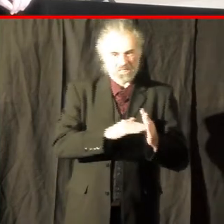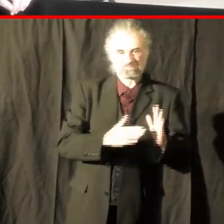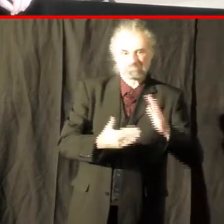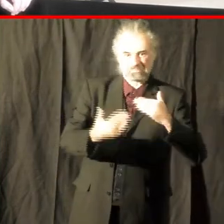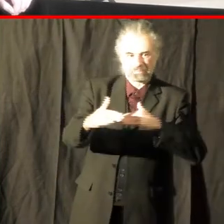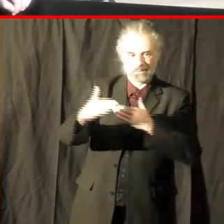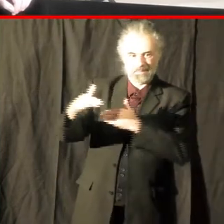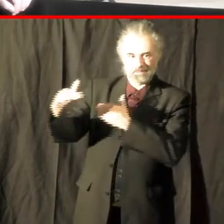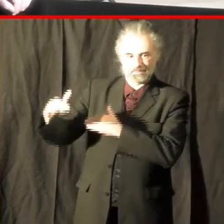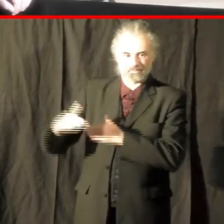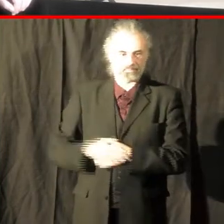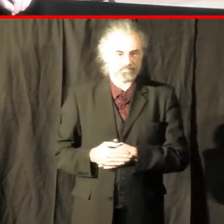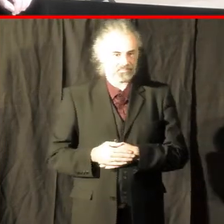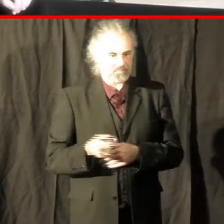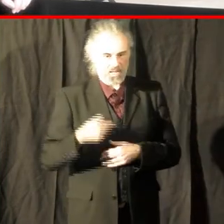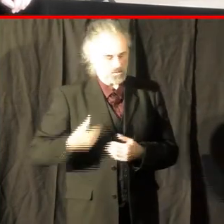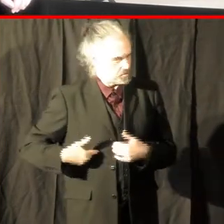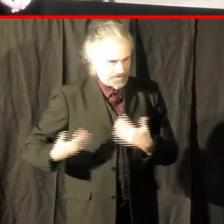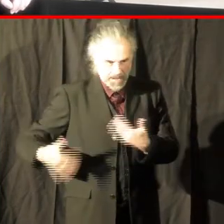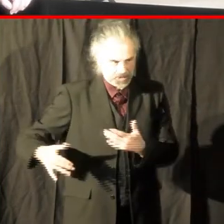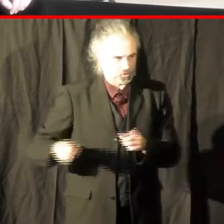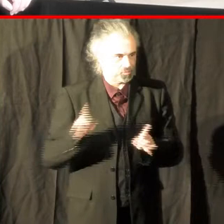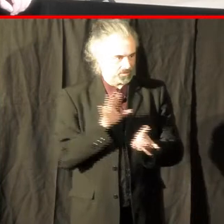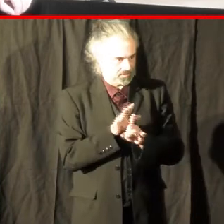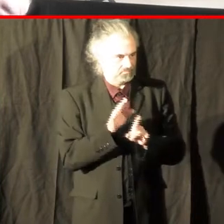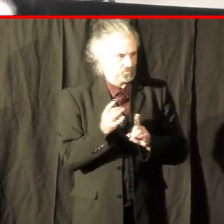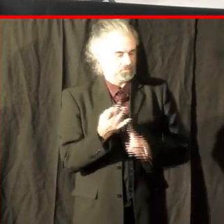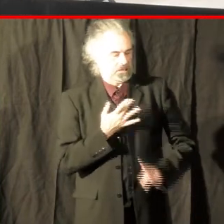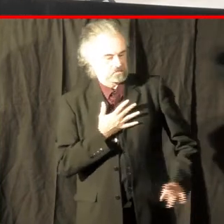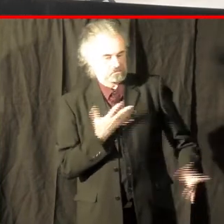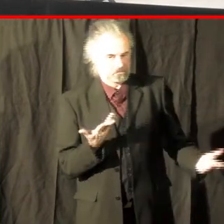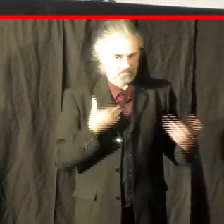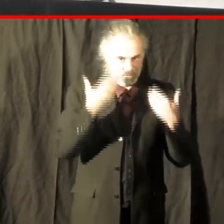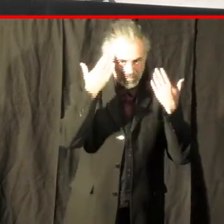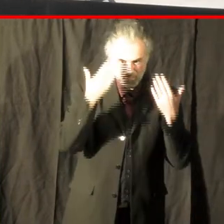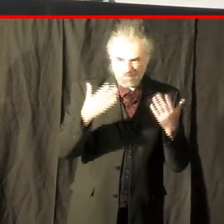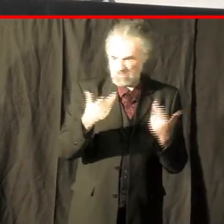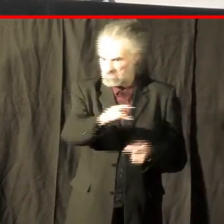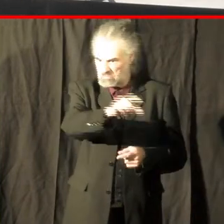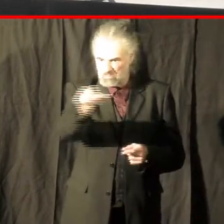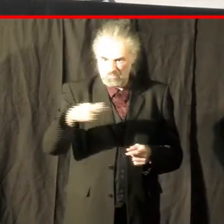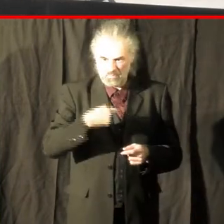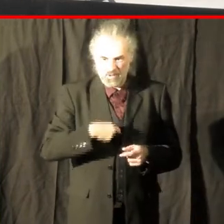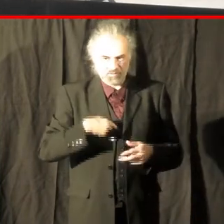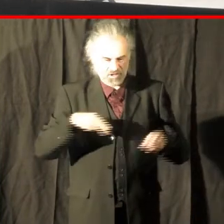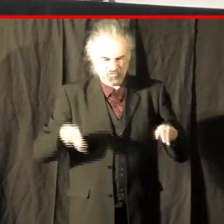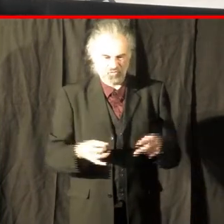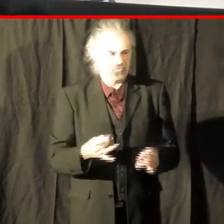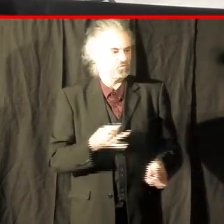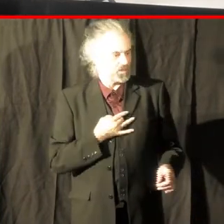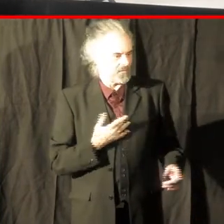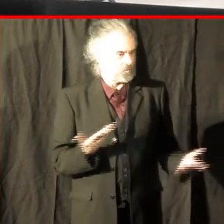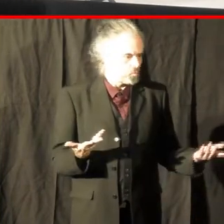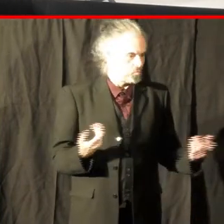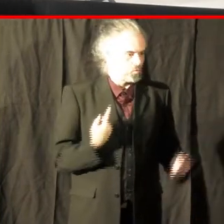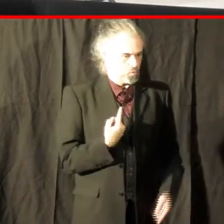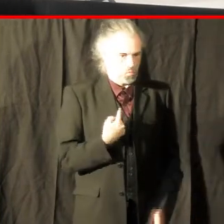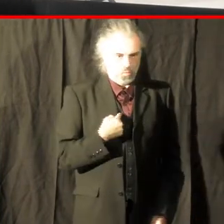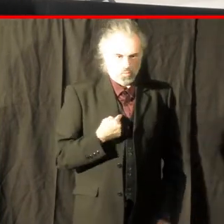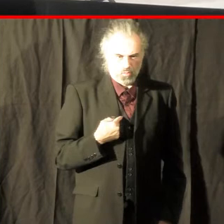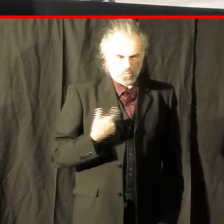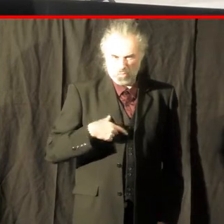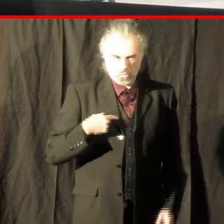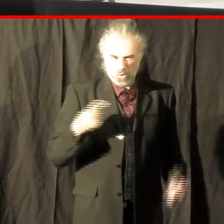in a way that doesn't damage yourself, turn to someone that you don't know and just briefly introduce yourself. Who are you? Why did you